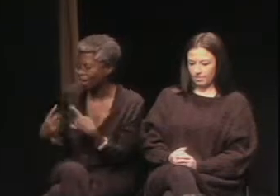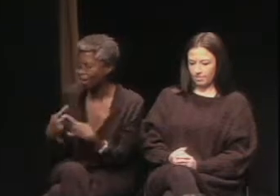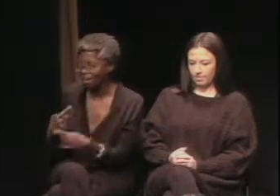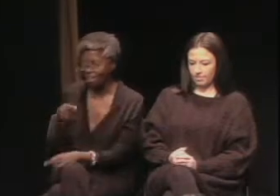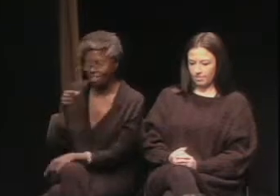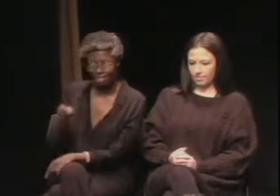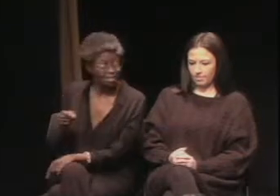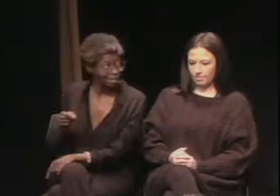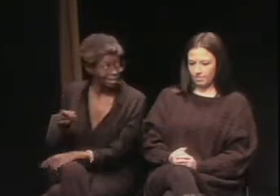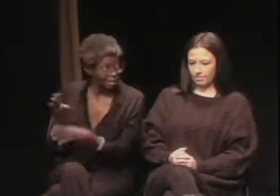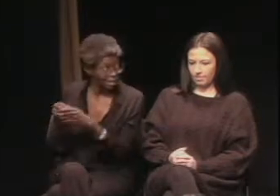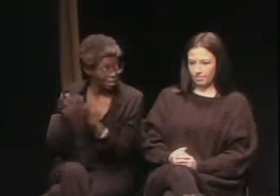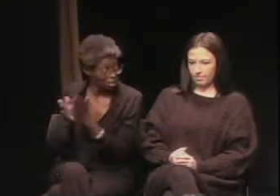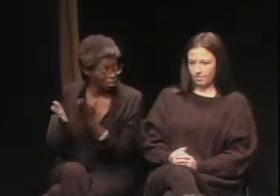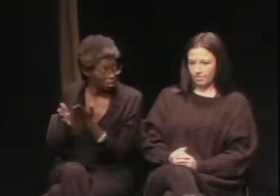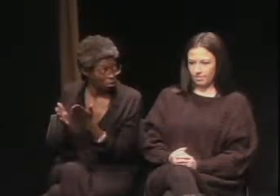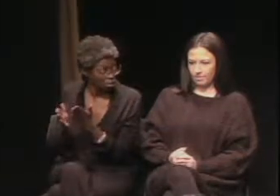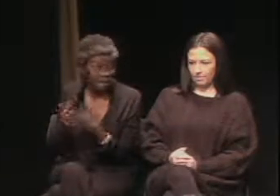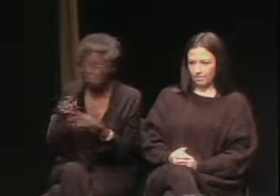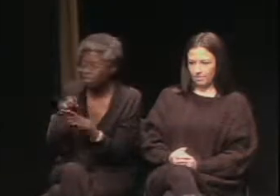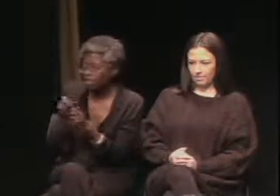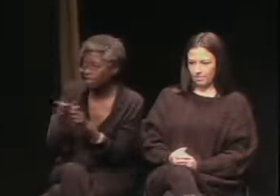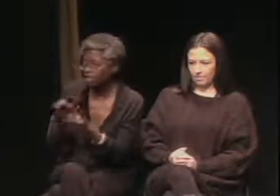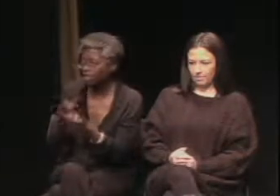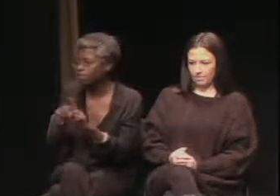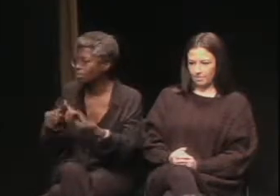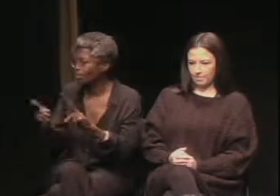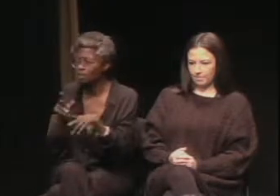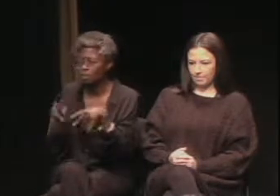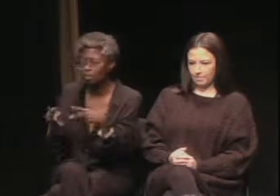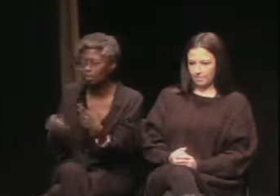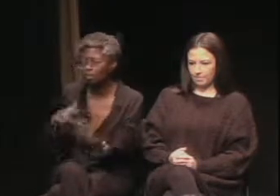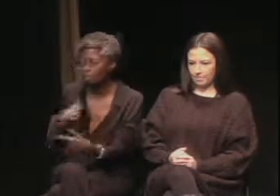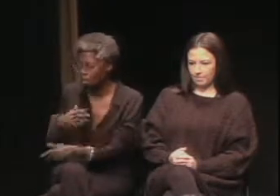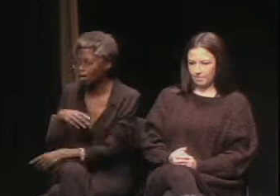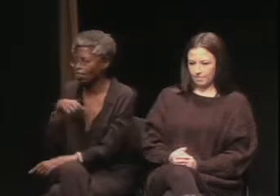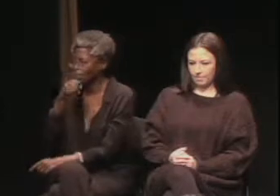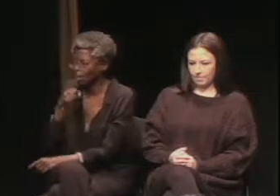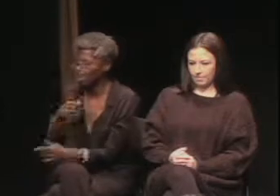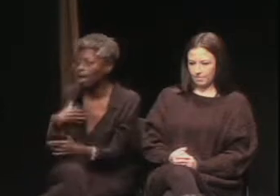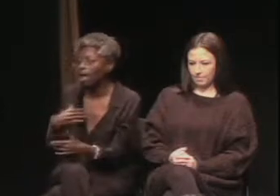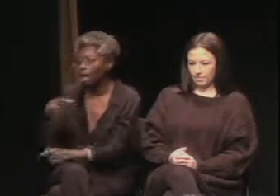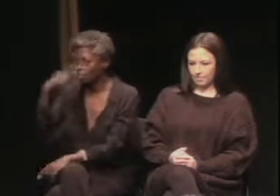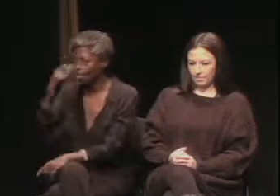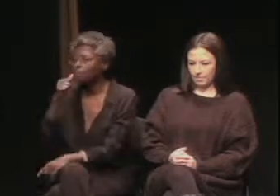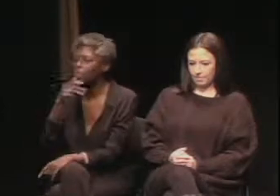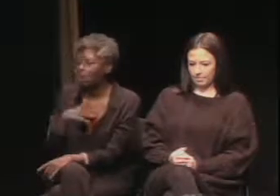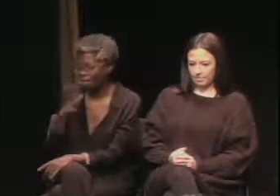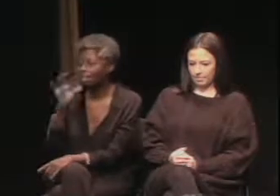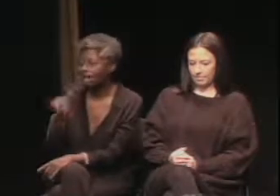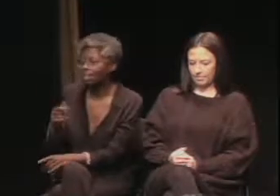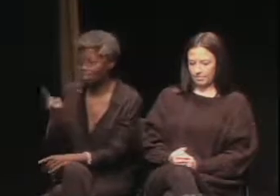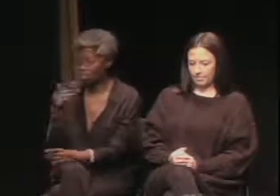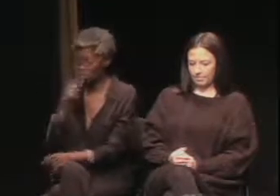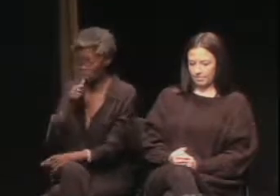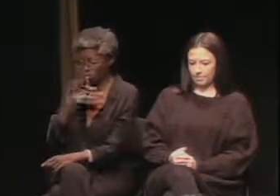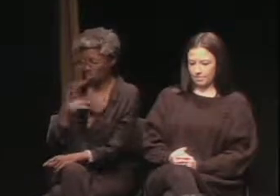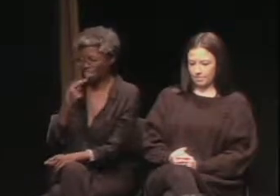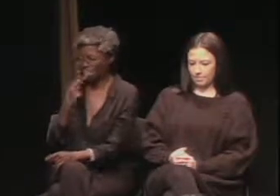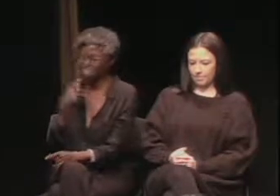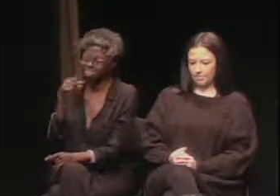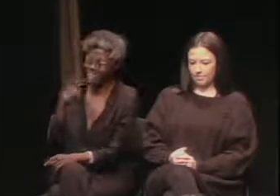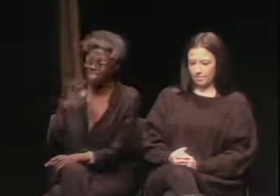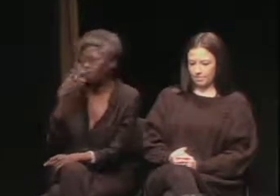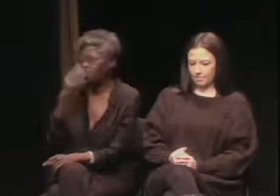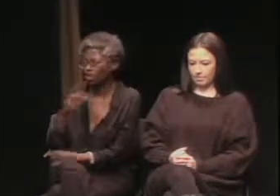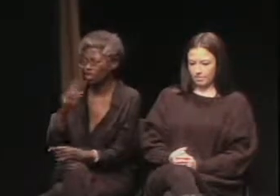nuggets in the book that are specifically for people who read black literature and yeah. black women. Yeah. And so this woman was like, this is so beautiful that